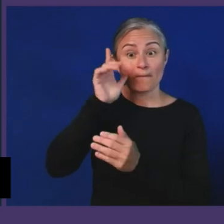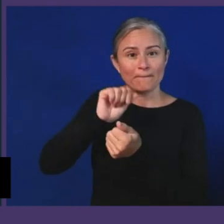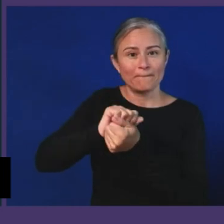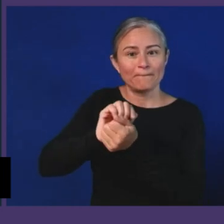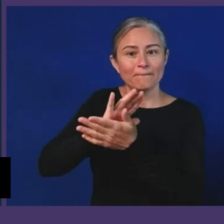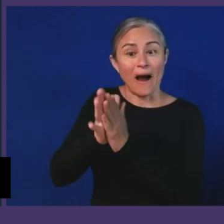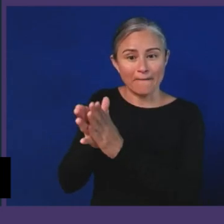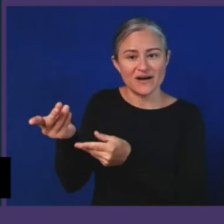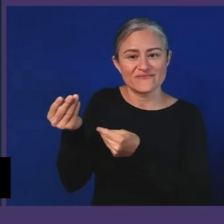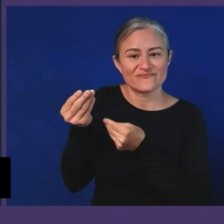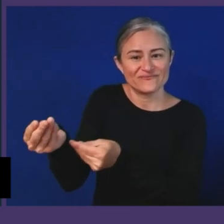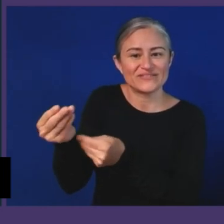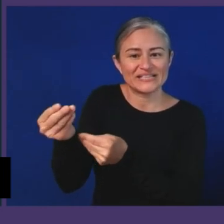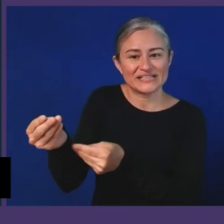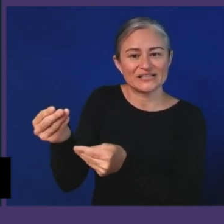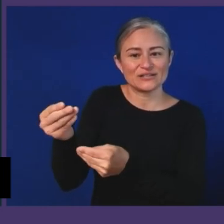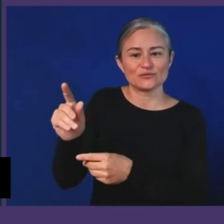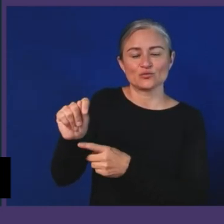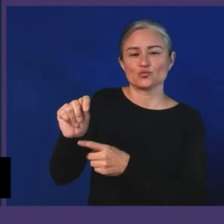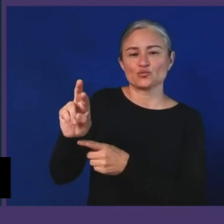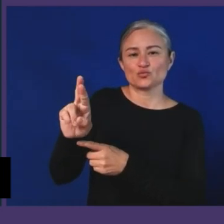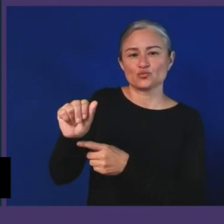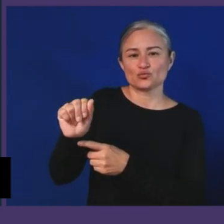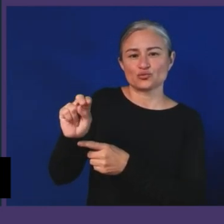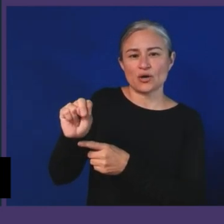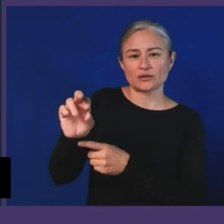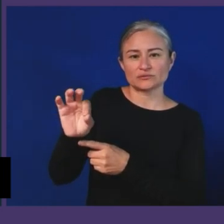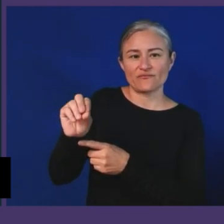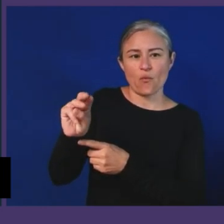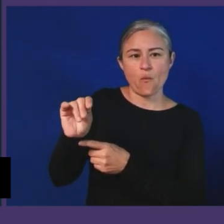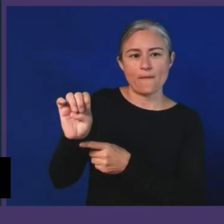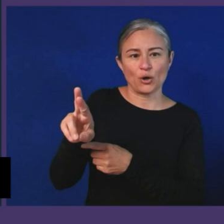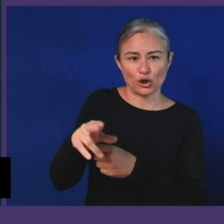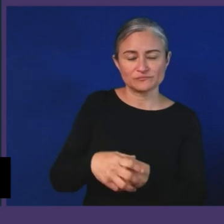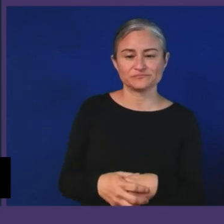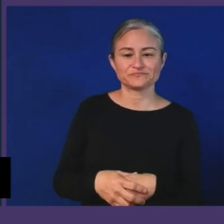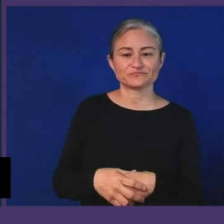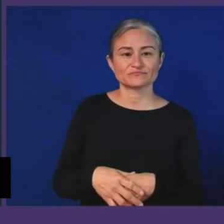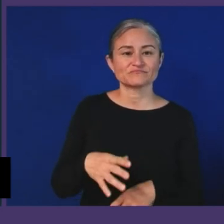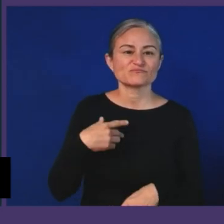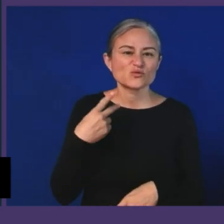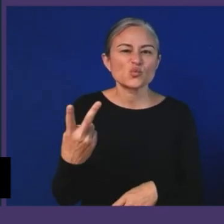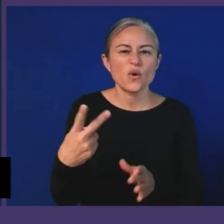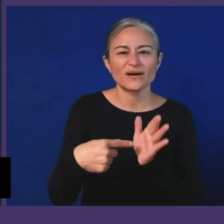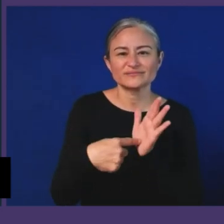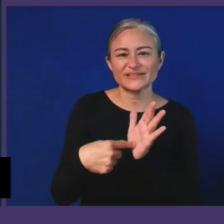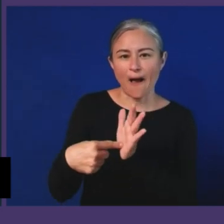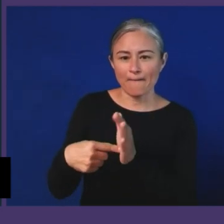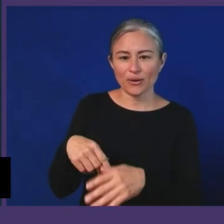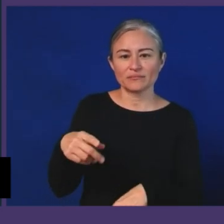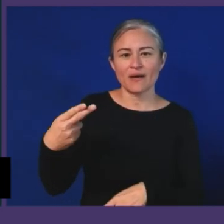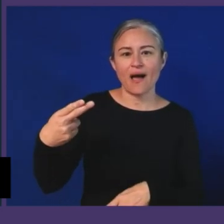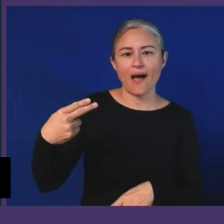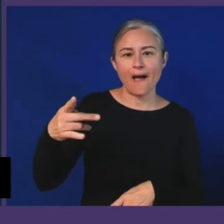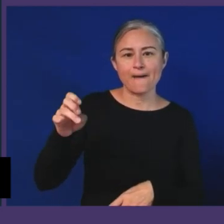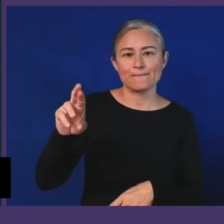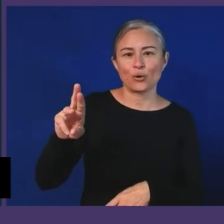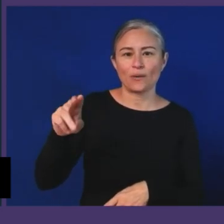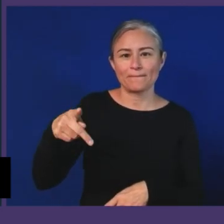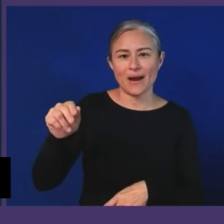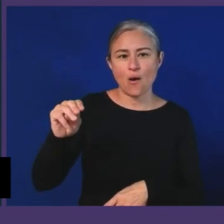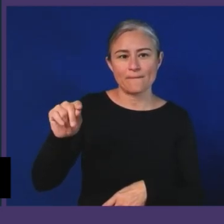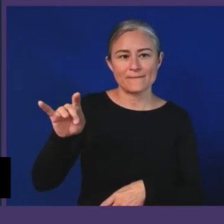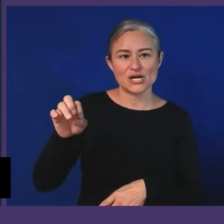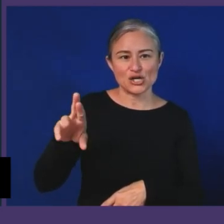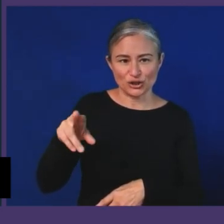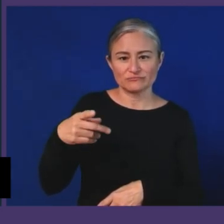like examples for hyperparameters that govern this stage. So GPT-4, we did not release too much information about how it was trained and so on, so I'm